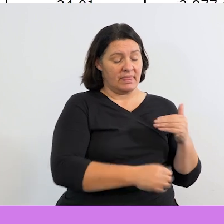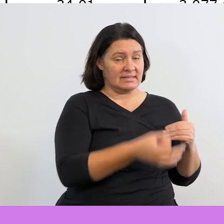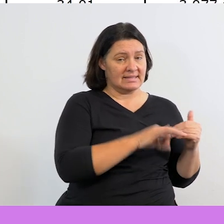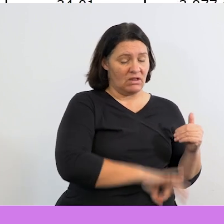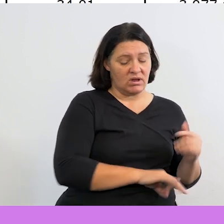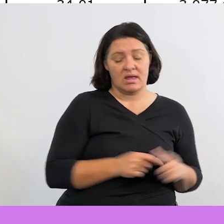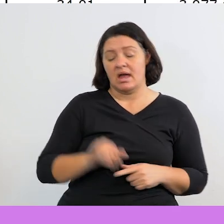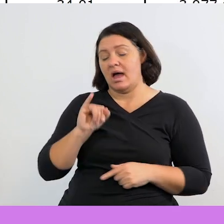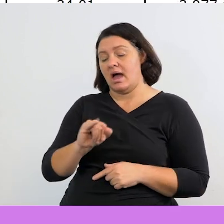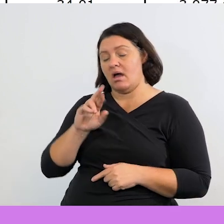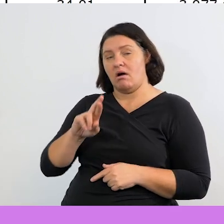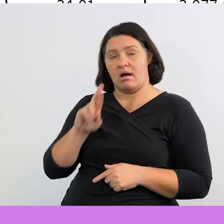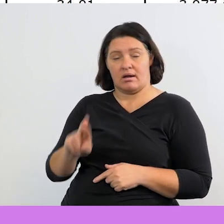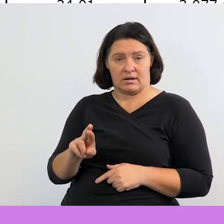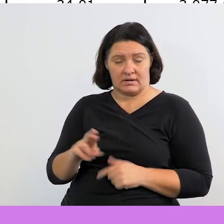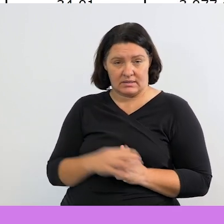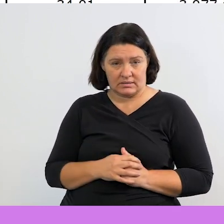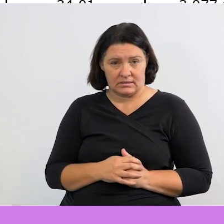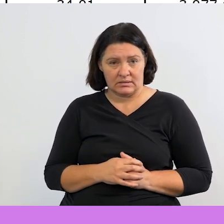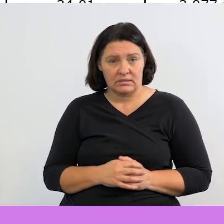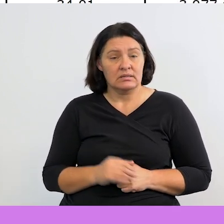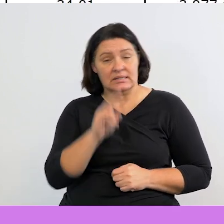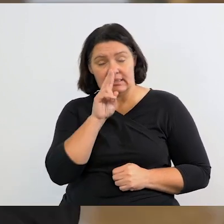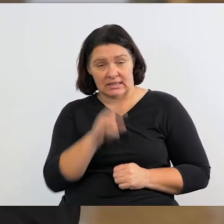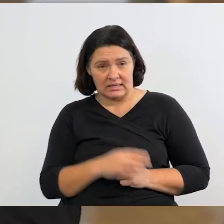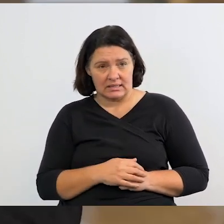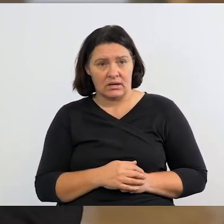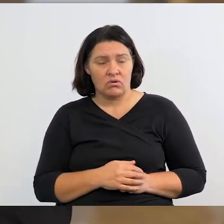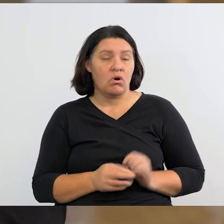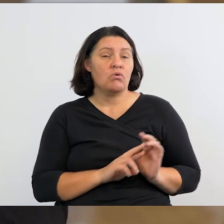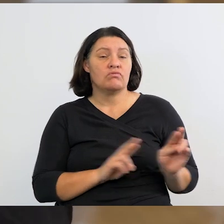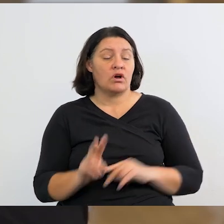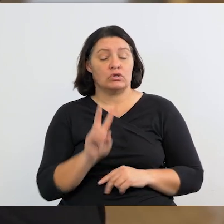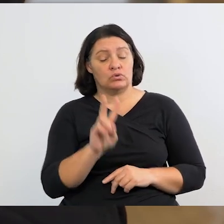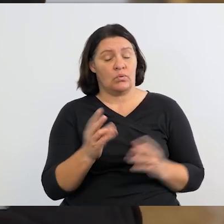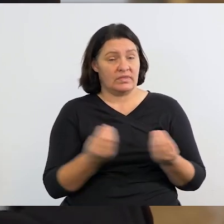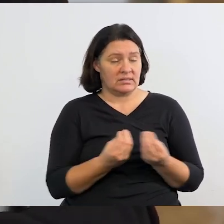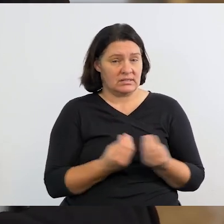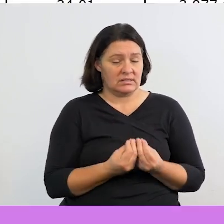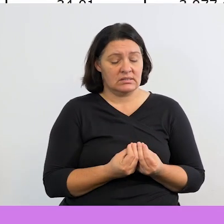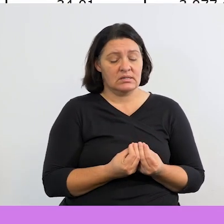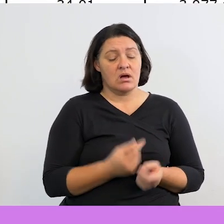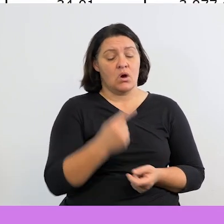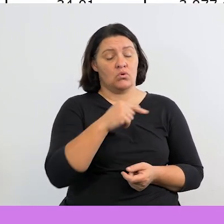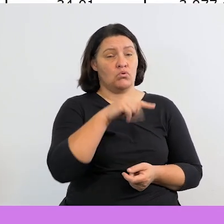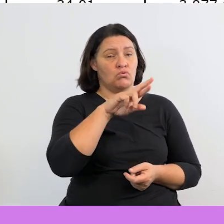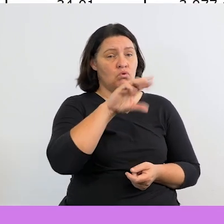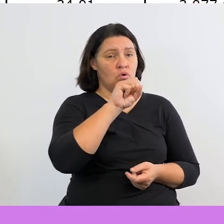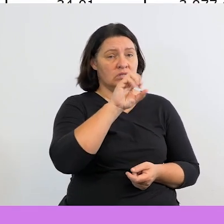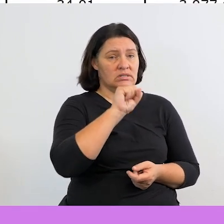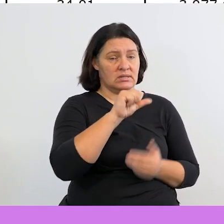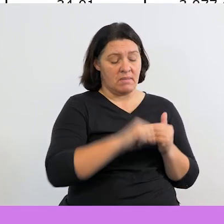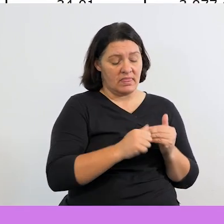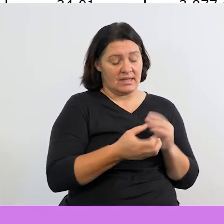salary and the IRR on the grid. Now, as you can see, we are referring to two things here, the gross monthly